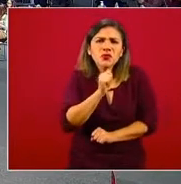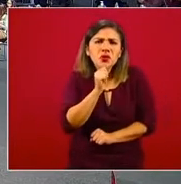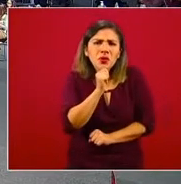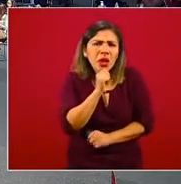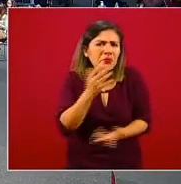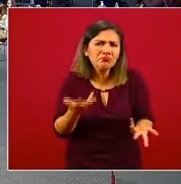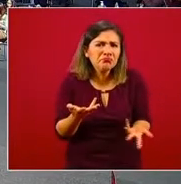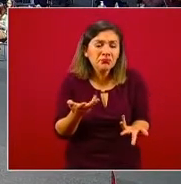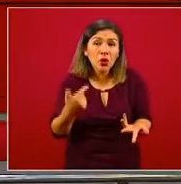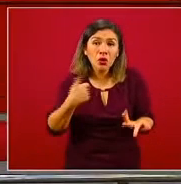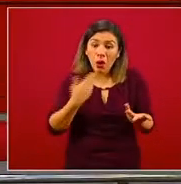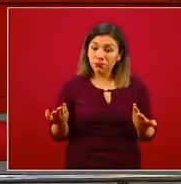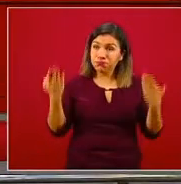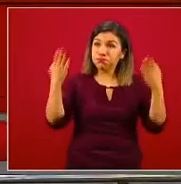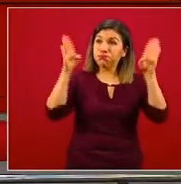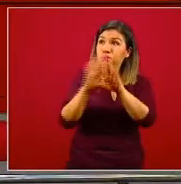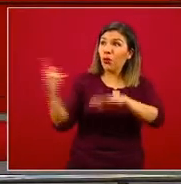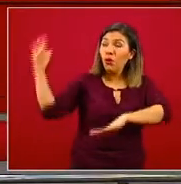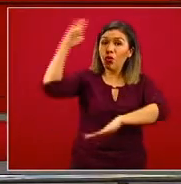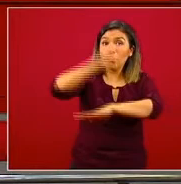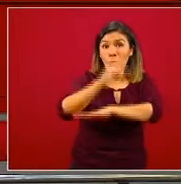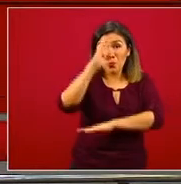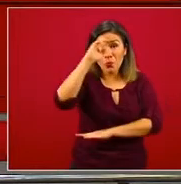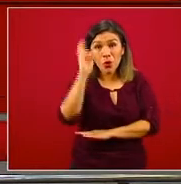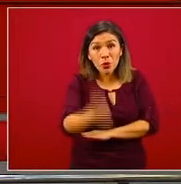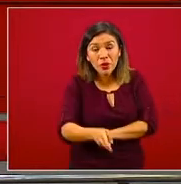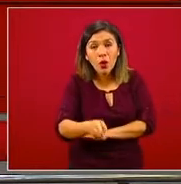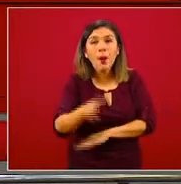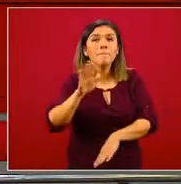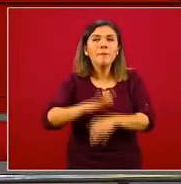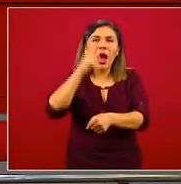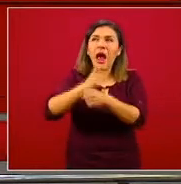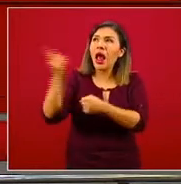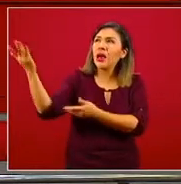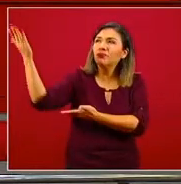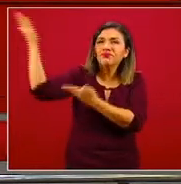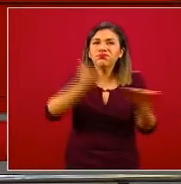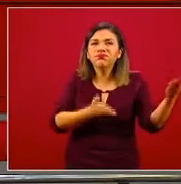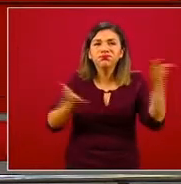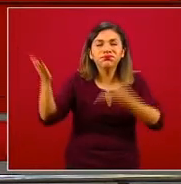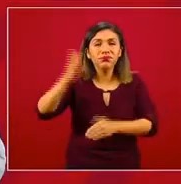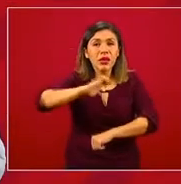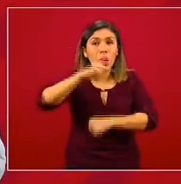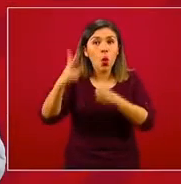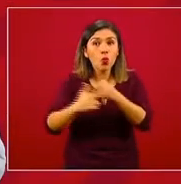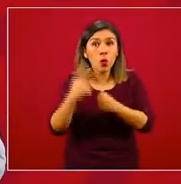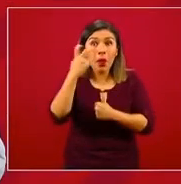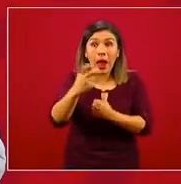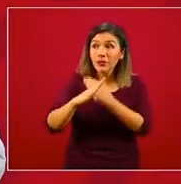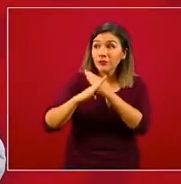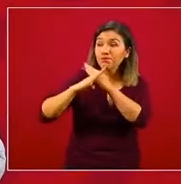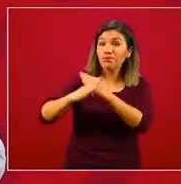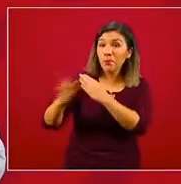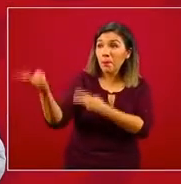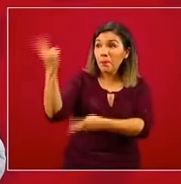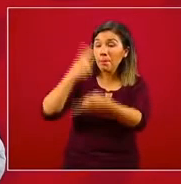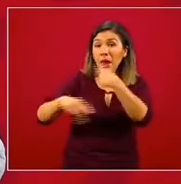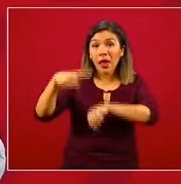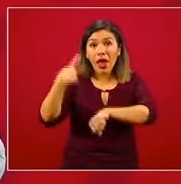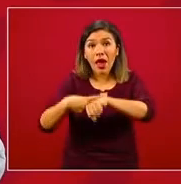it was not a good time to do that because we had no single confirmed case yet. If we were to close